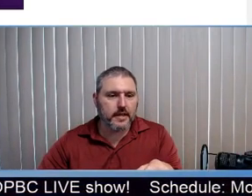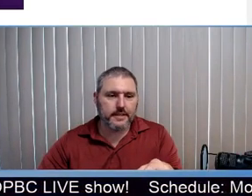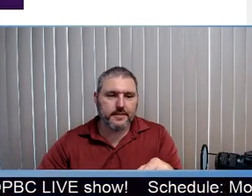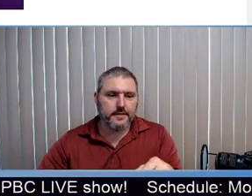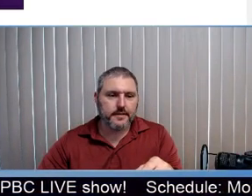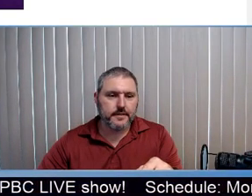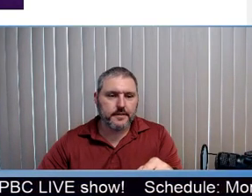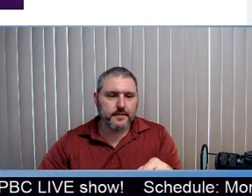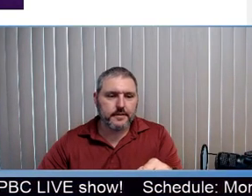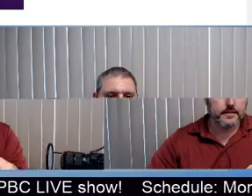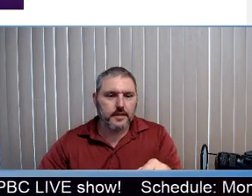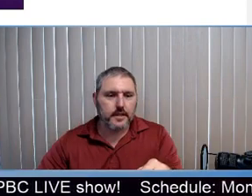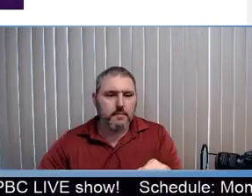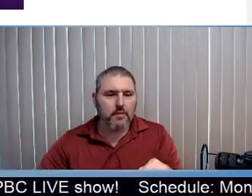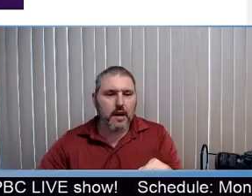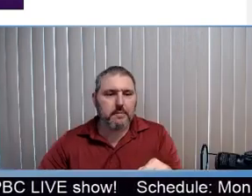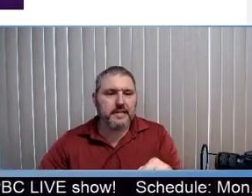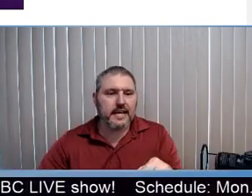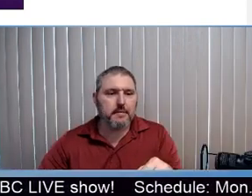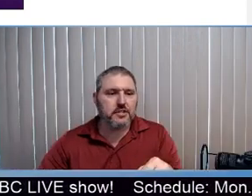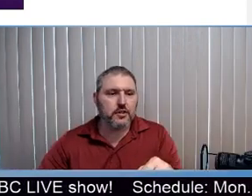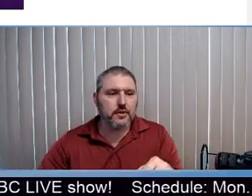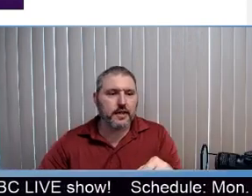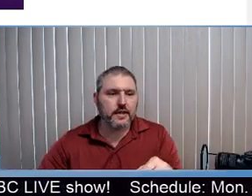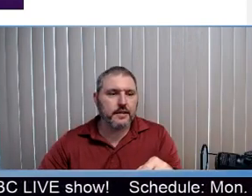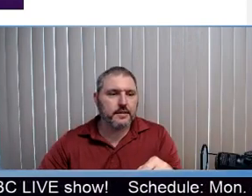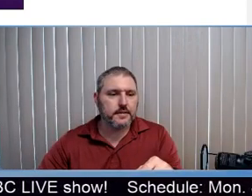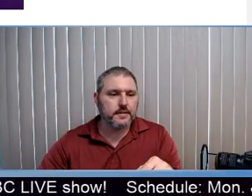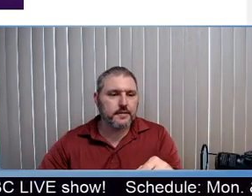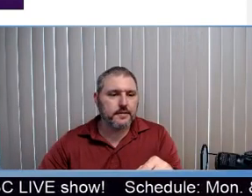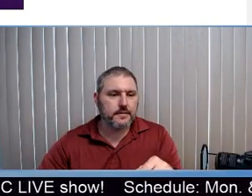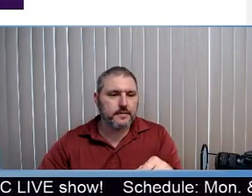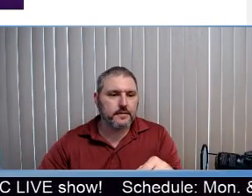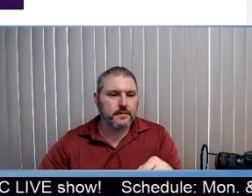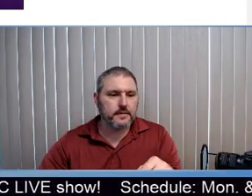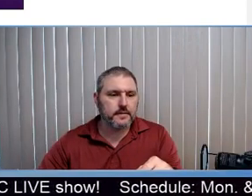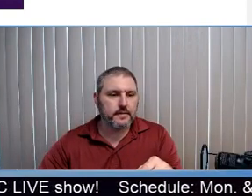Global market. Property damage, looting.